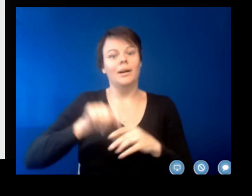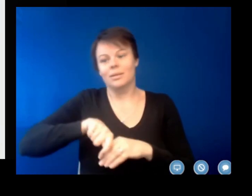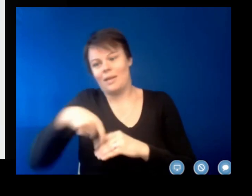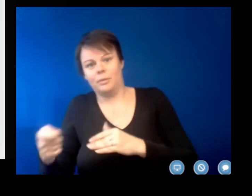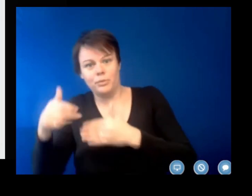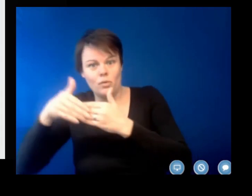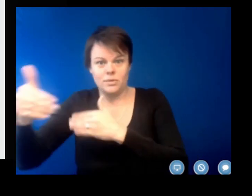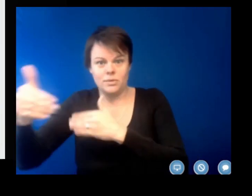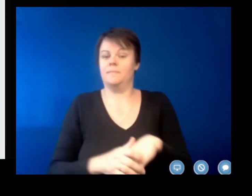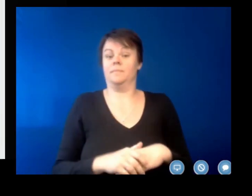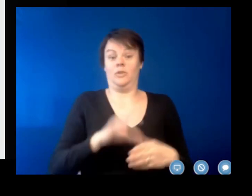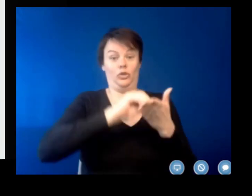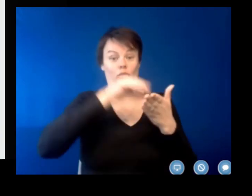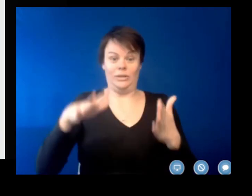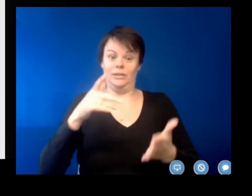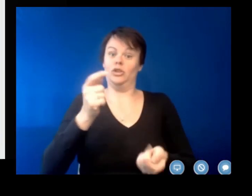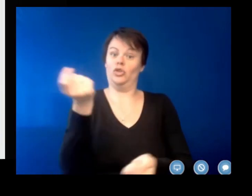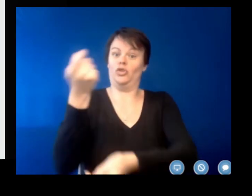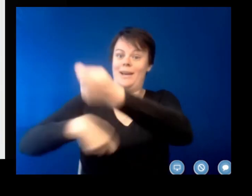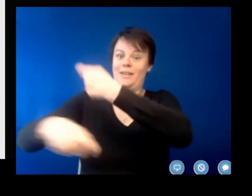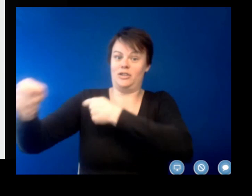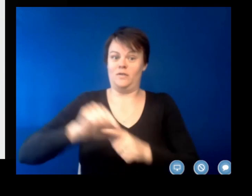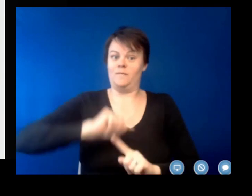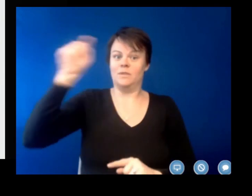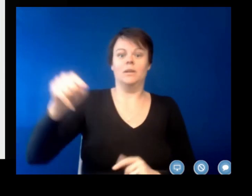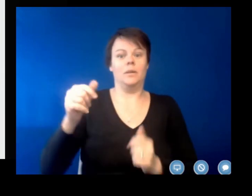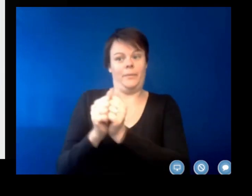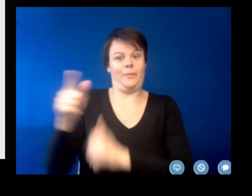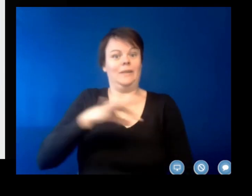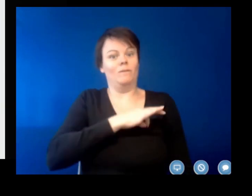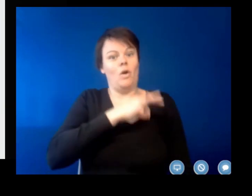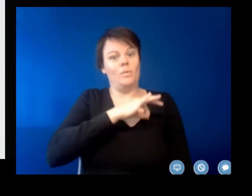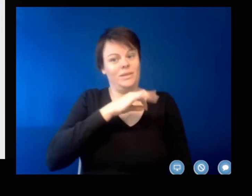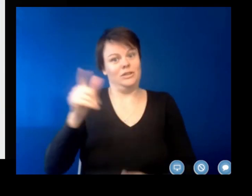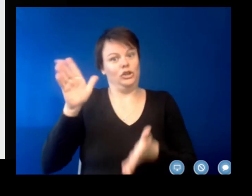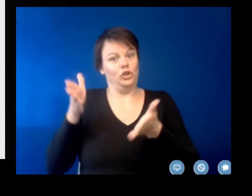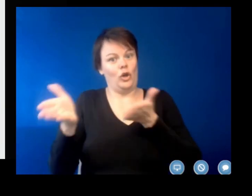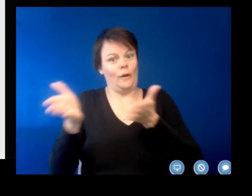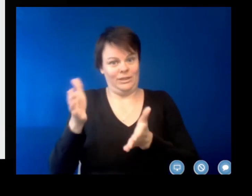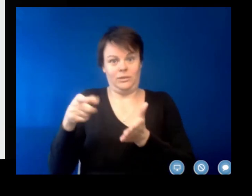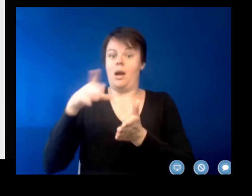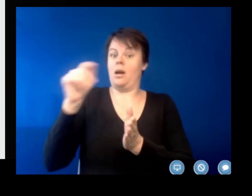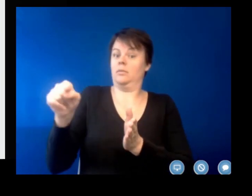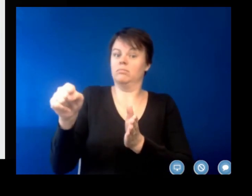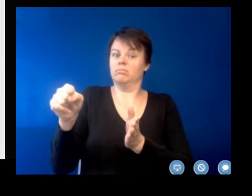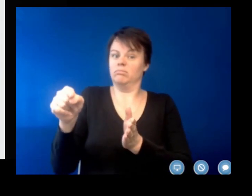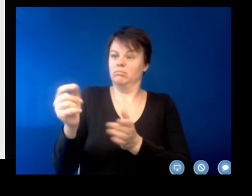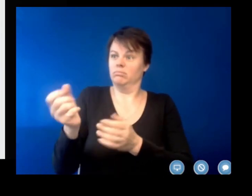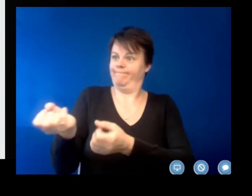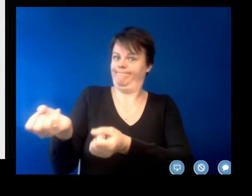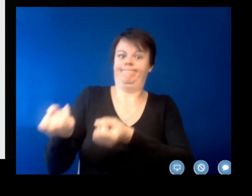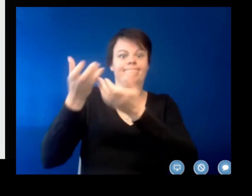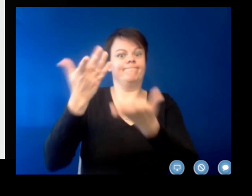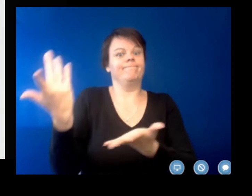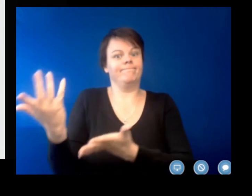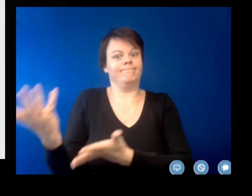And in my understanding, this does not show, this understanding of asymmetric orientation shows that the people have